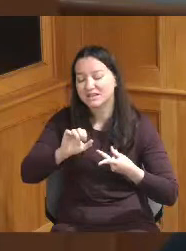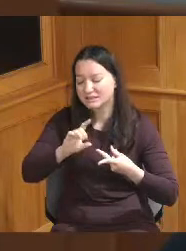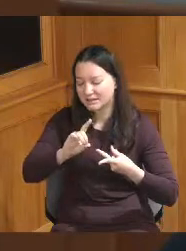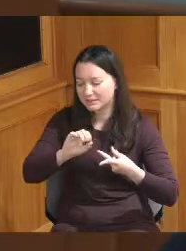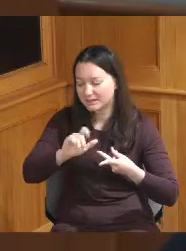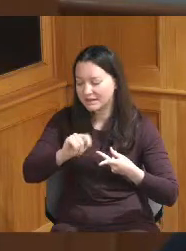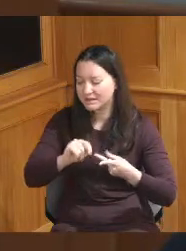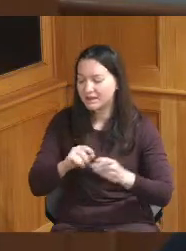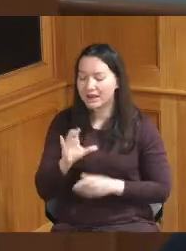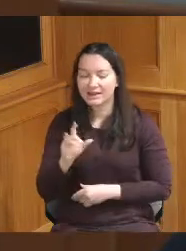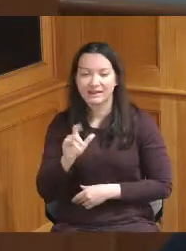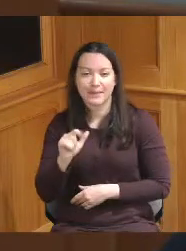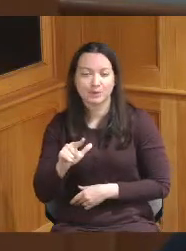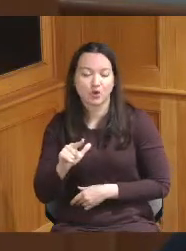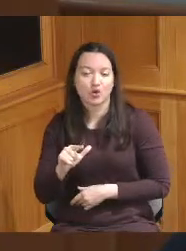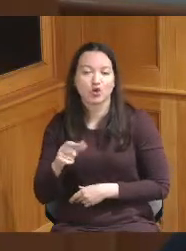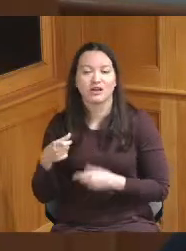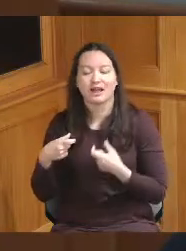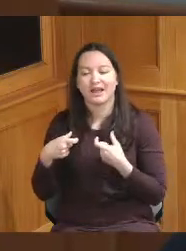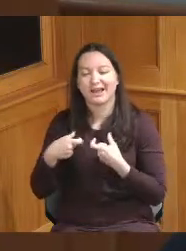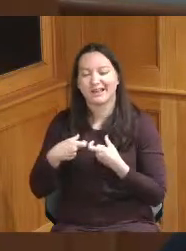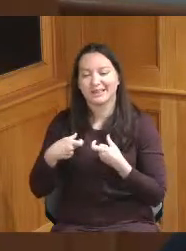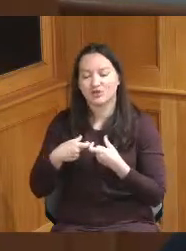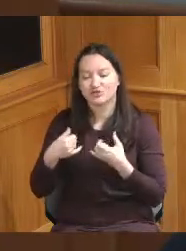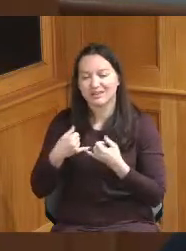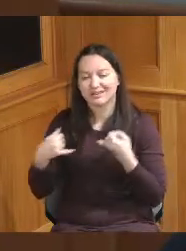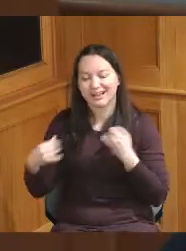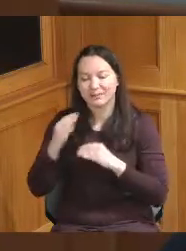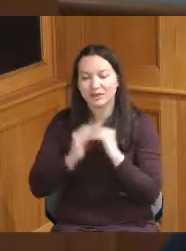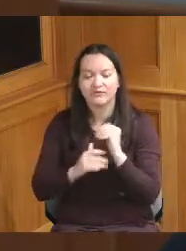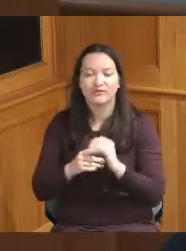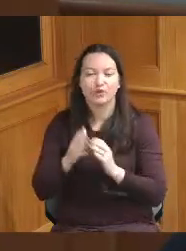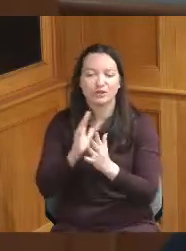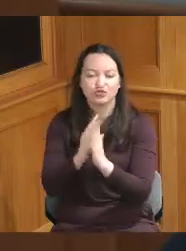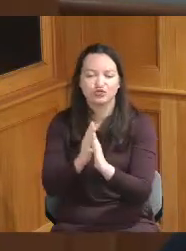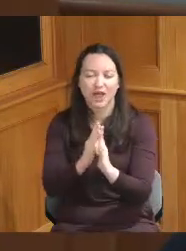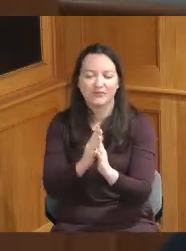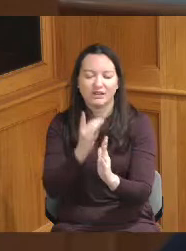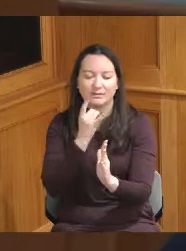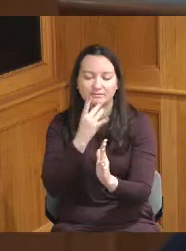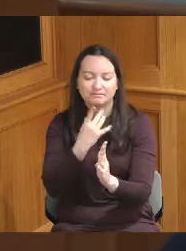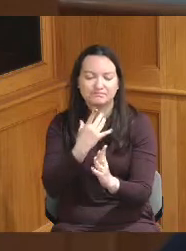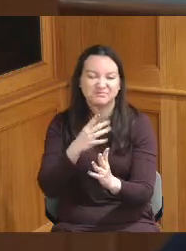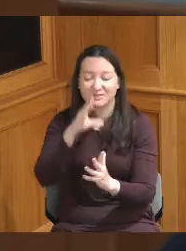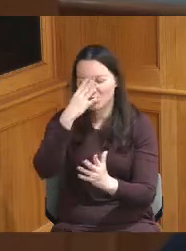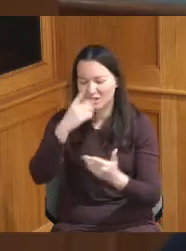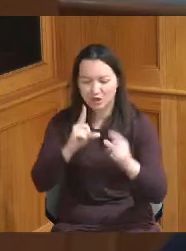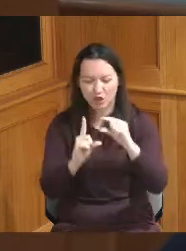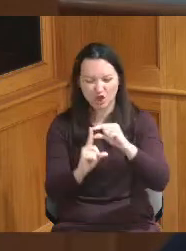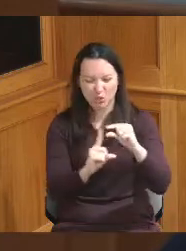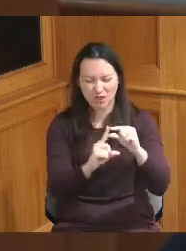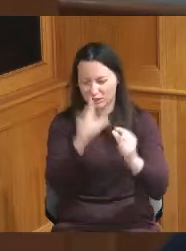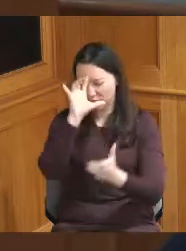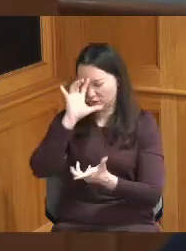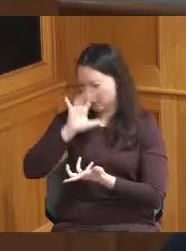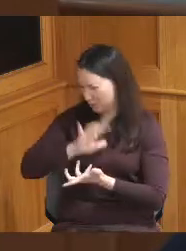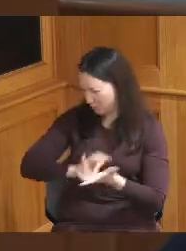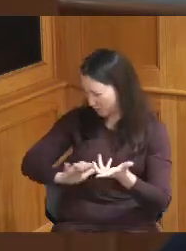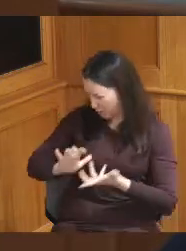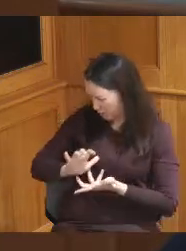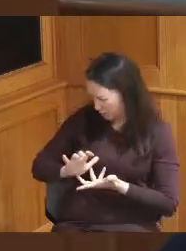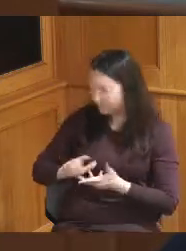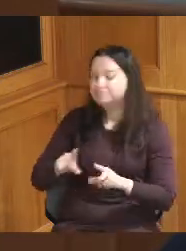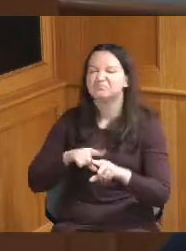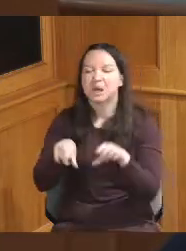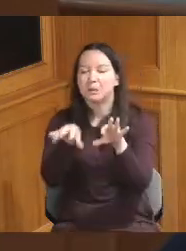Electric Line Builders contract for traffic signal maintenance. I know the wording on the agreement is kind of confusing,